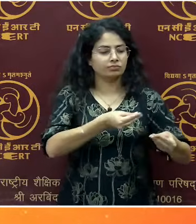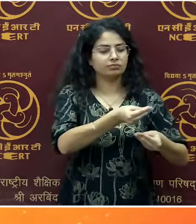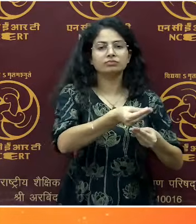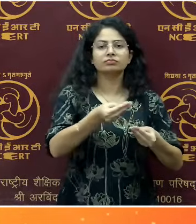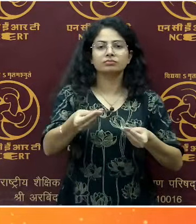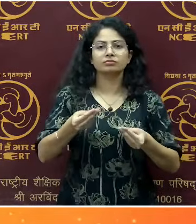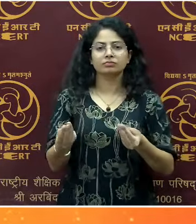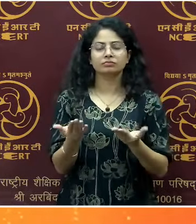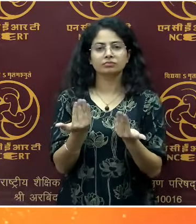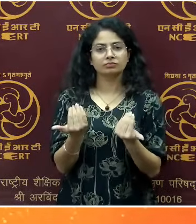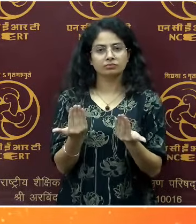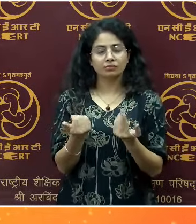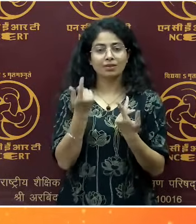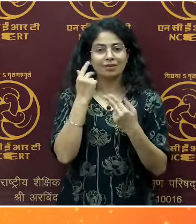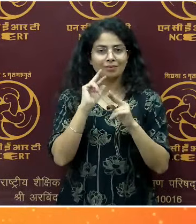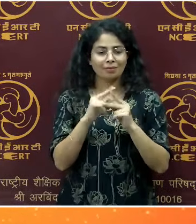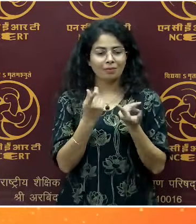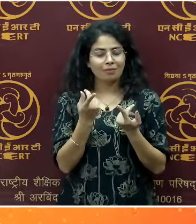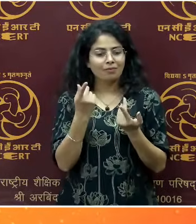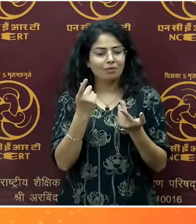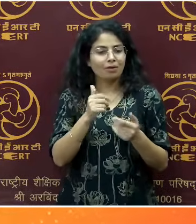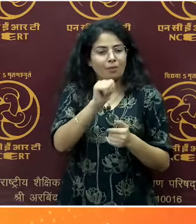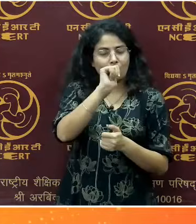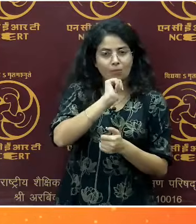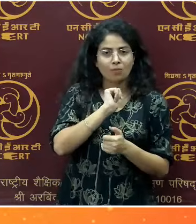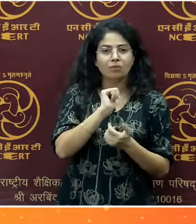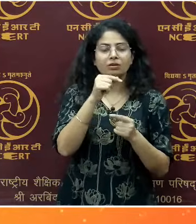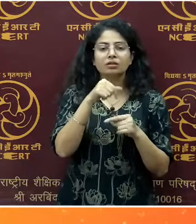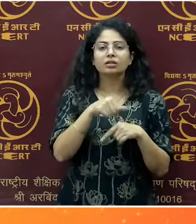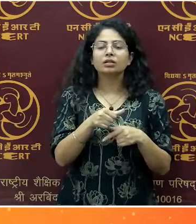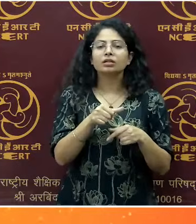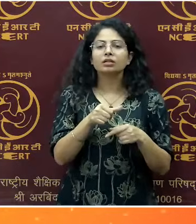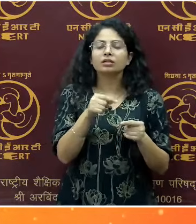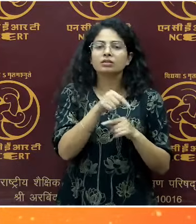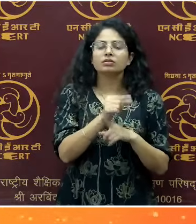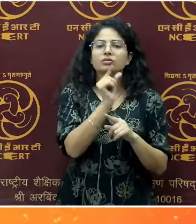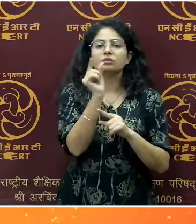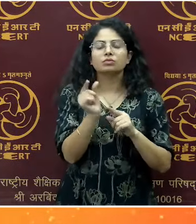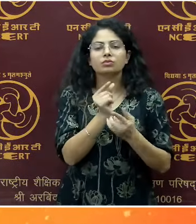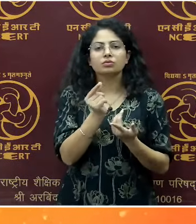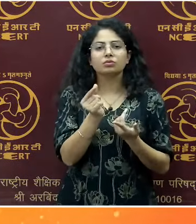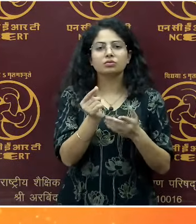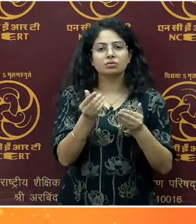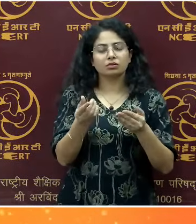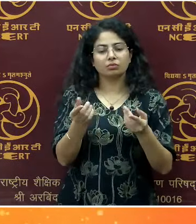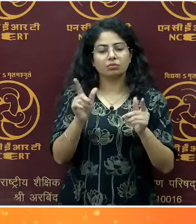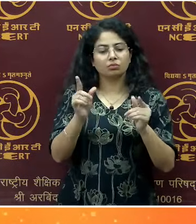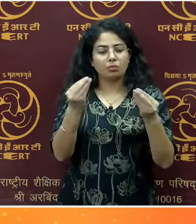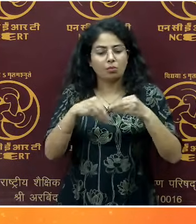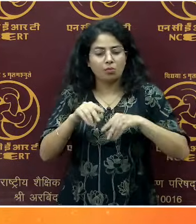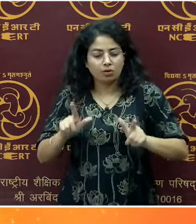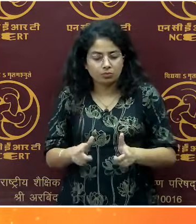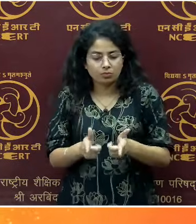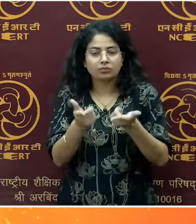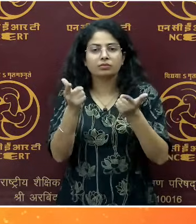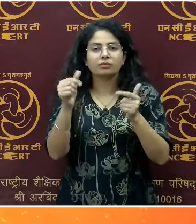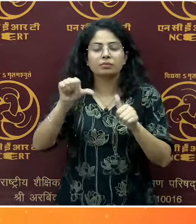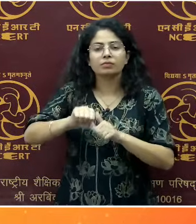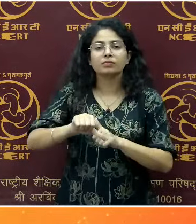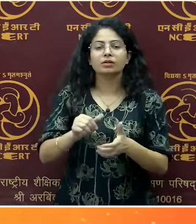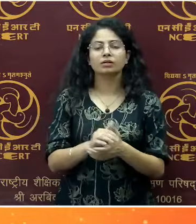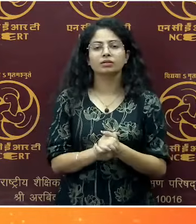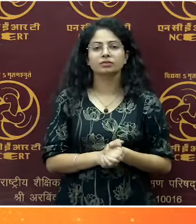it. That's right. And when we are using water, we should use it wisely. Wisely, yeah. You should plant more trees. You can contribute, as